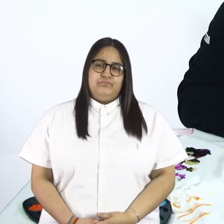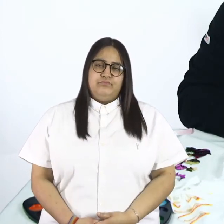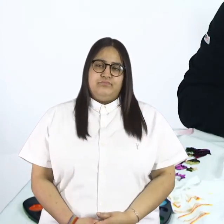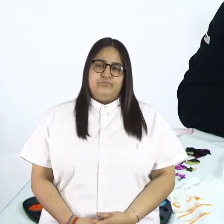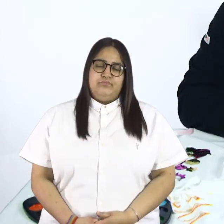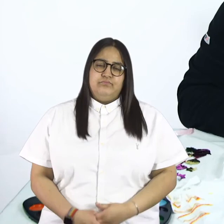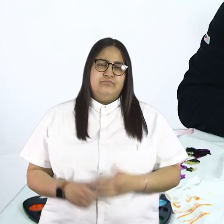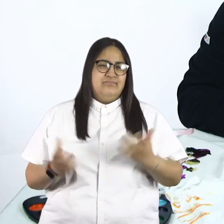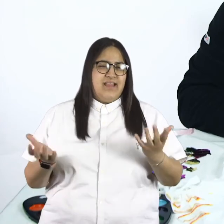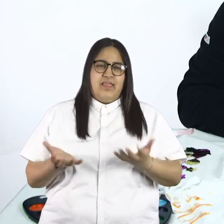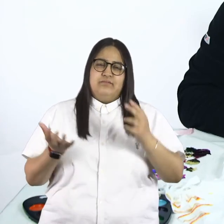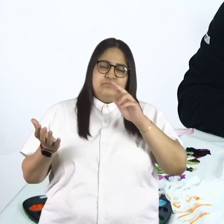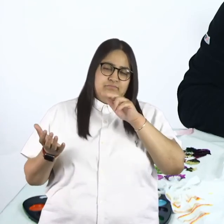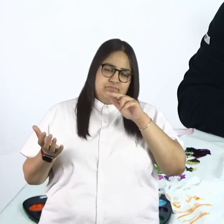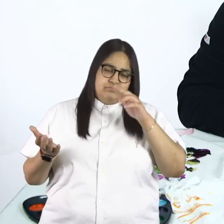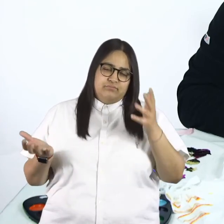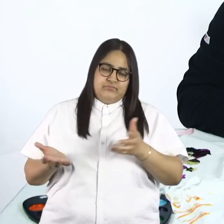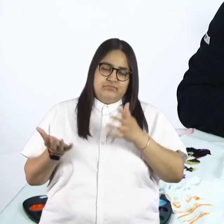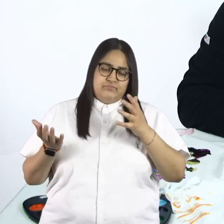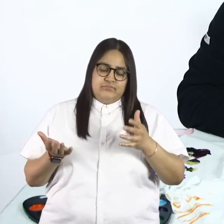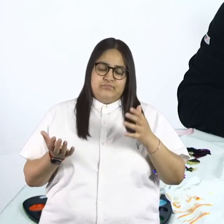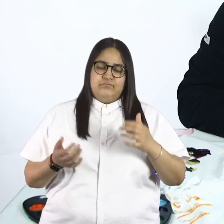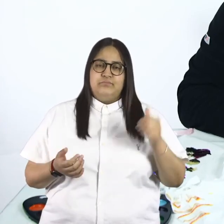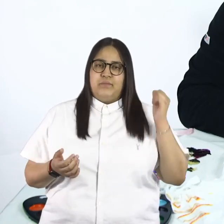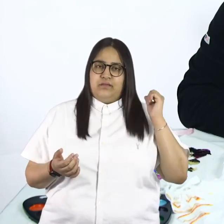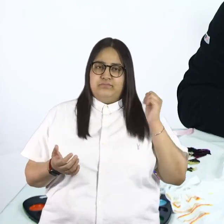gently to the back,